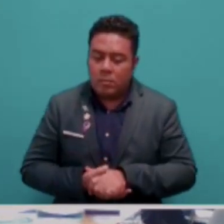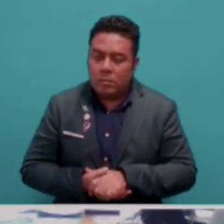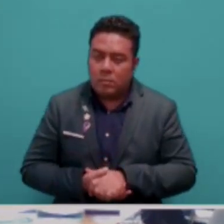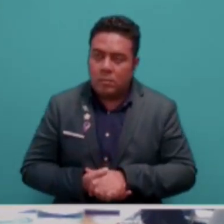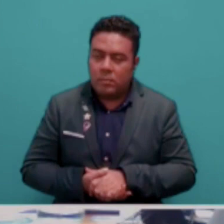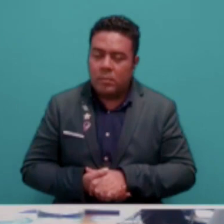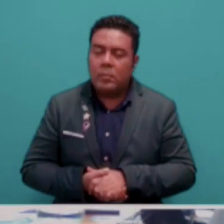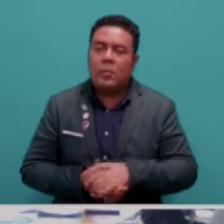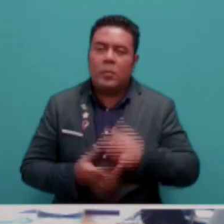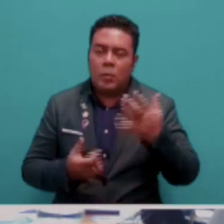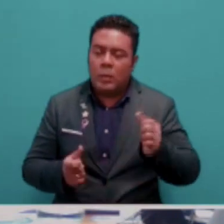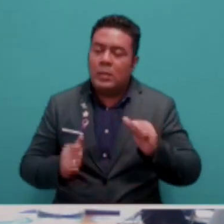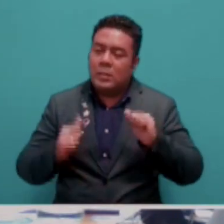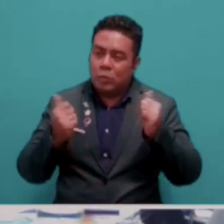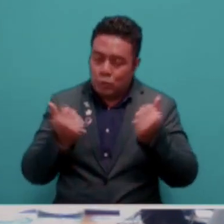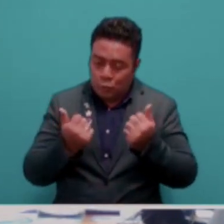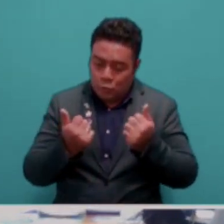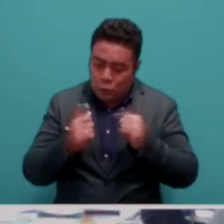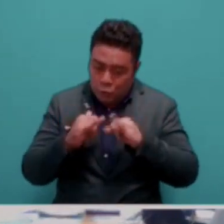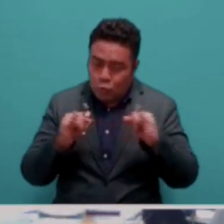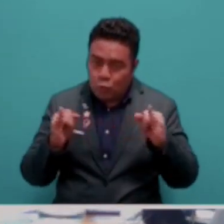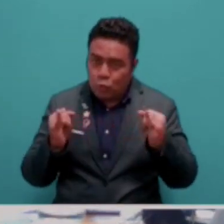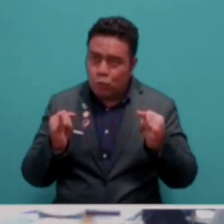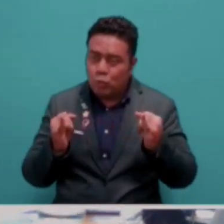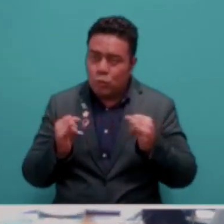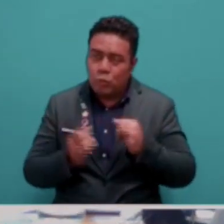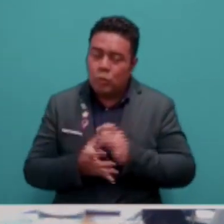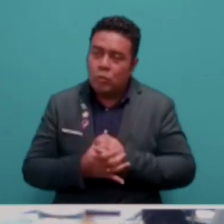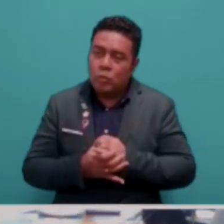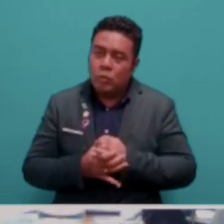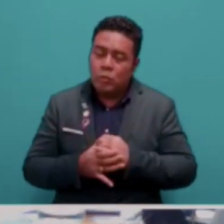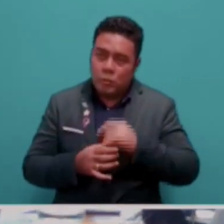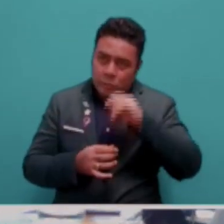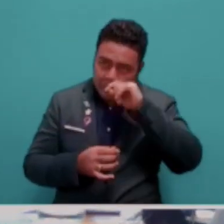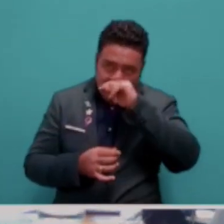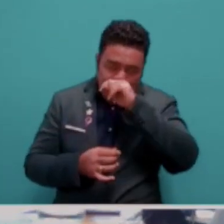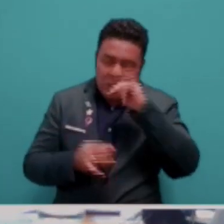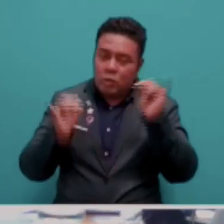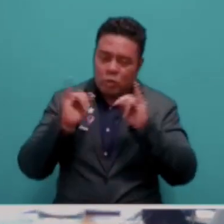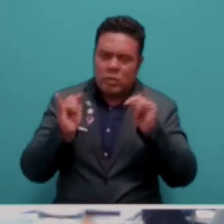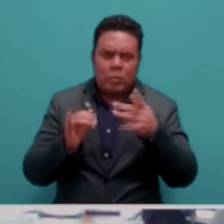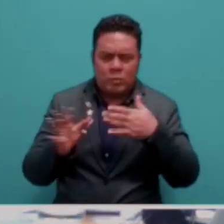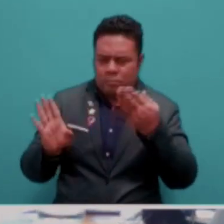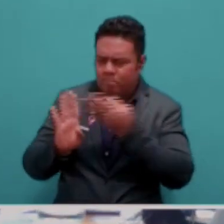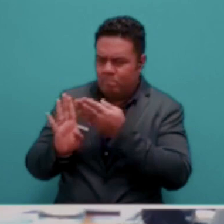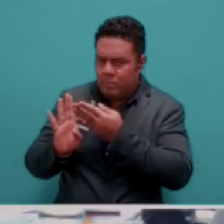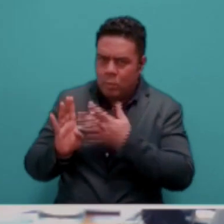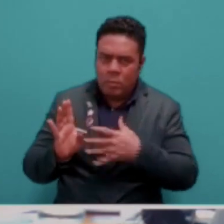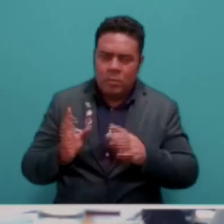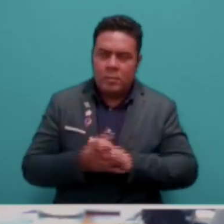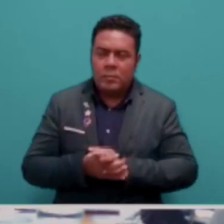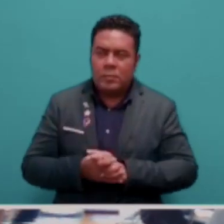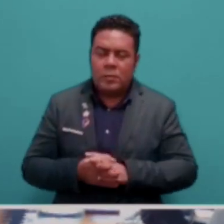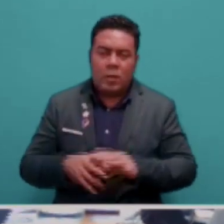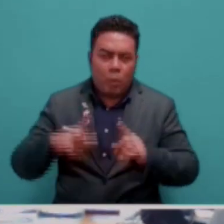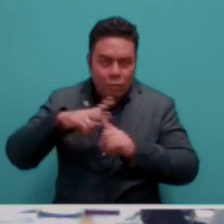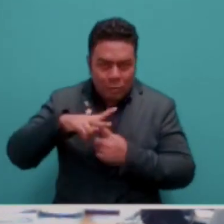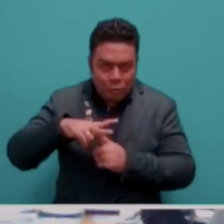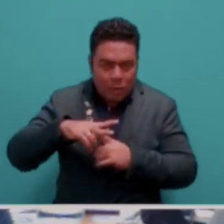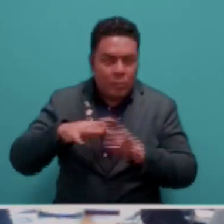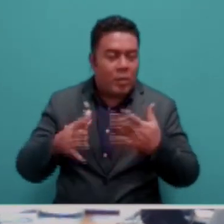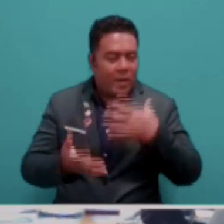needs to be socialized. They do this well in the private sector, Mr. Speaker, sir, because they have the